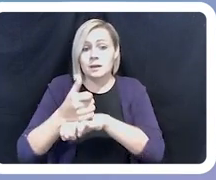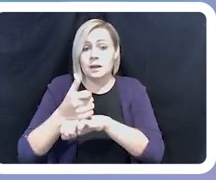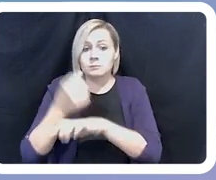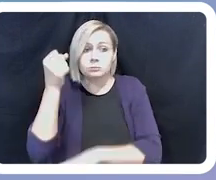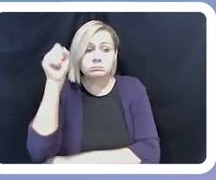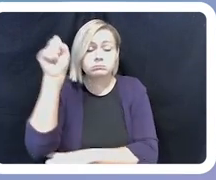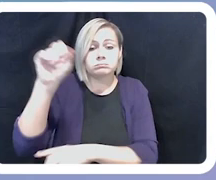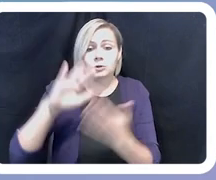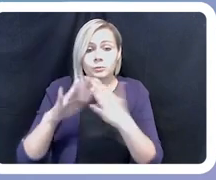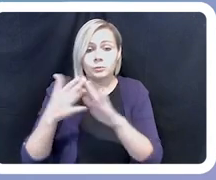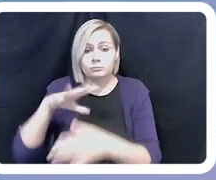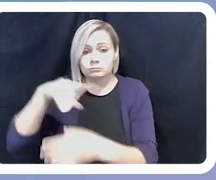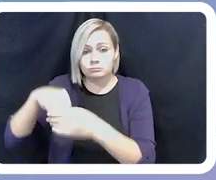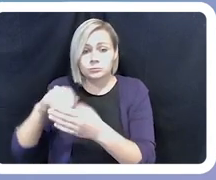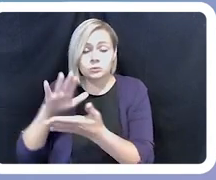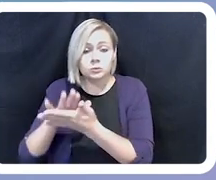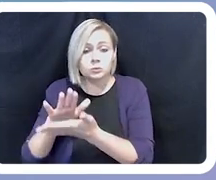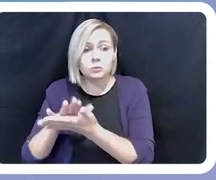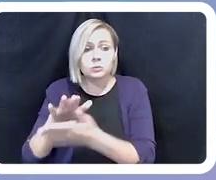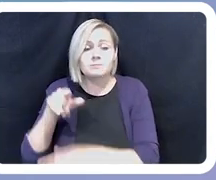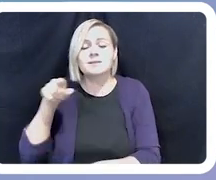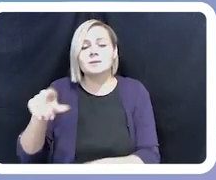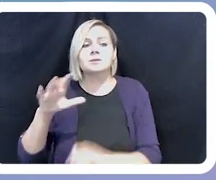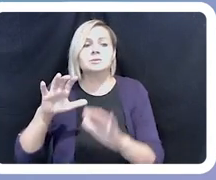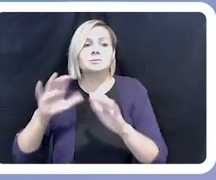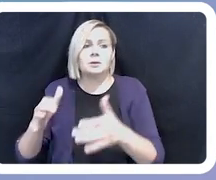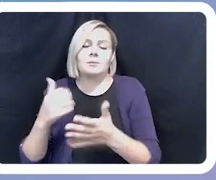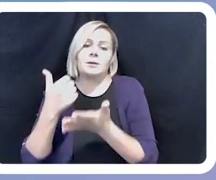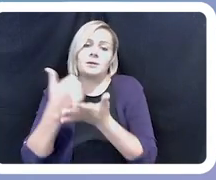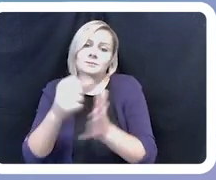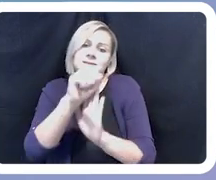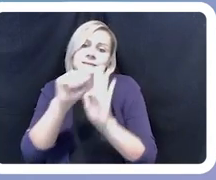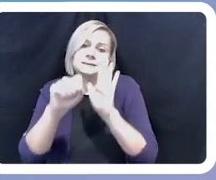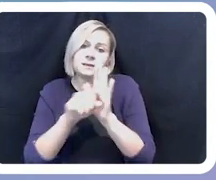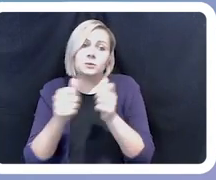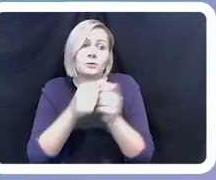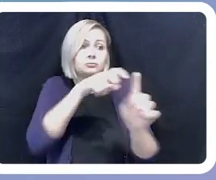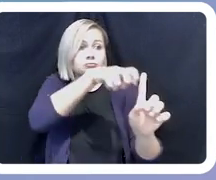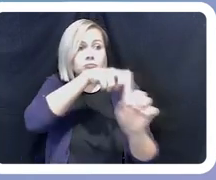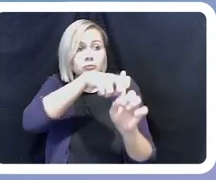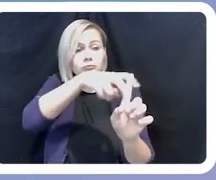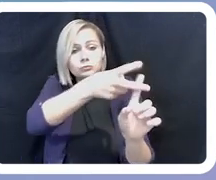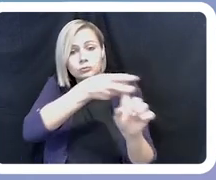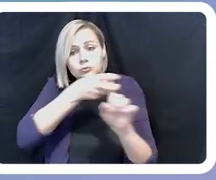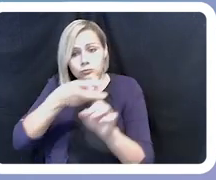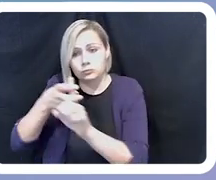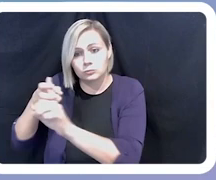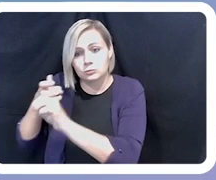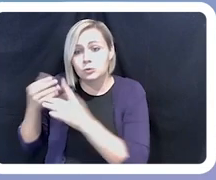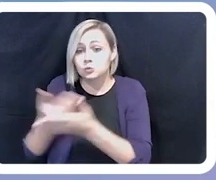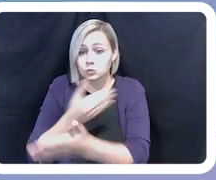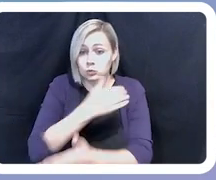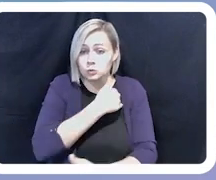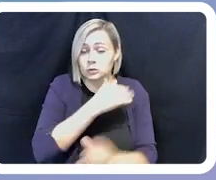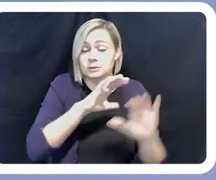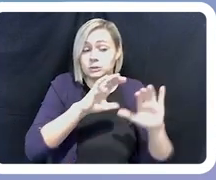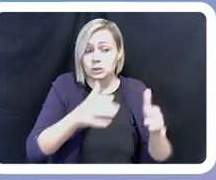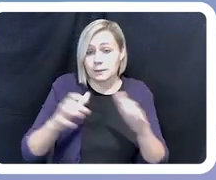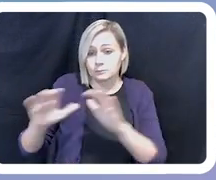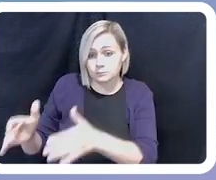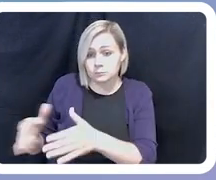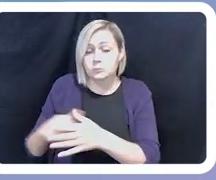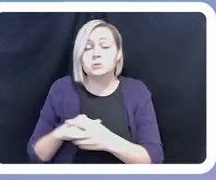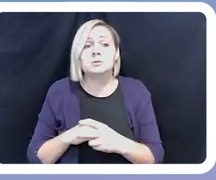community within their school, this chapter helps the state office with the recruitment of new chapters,